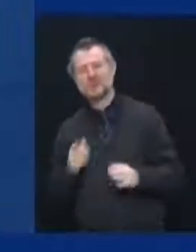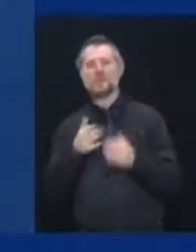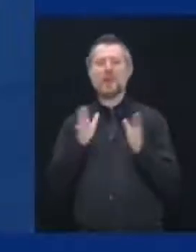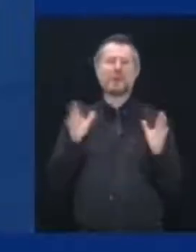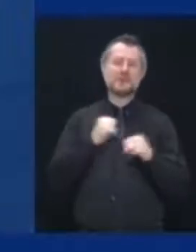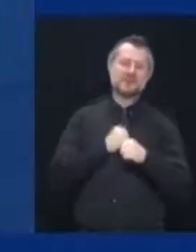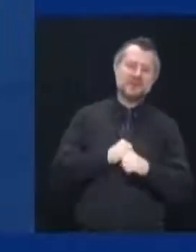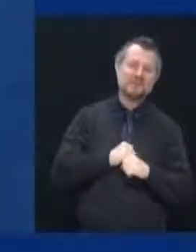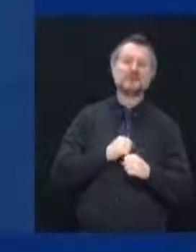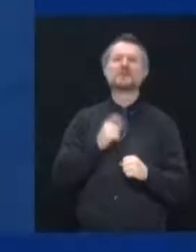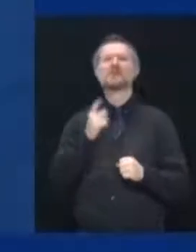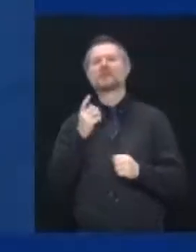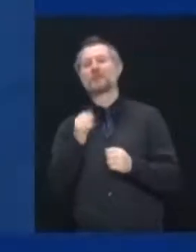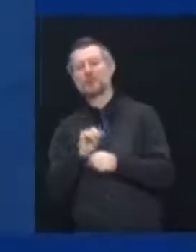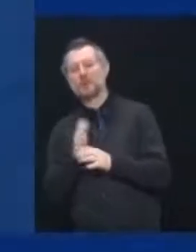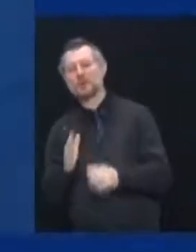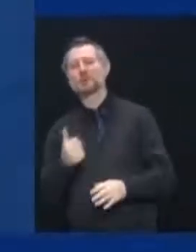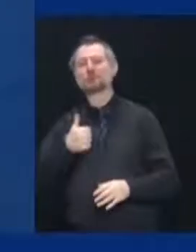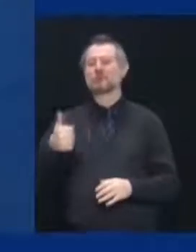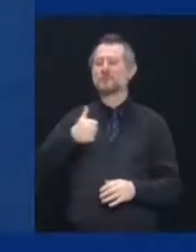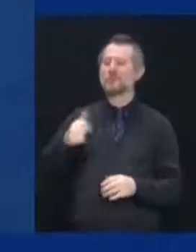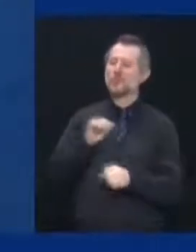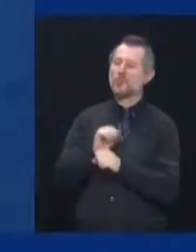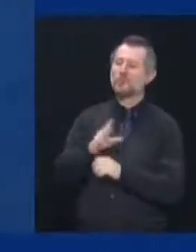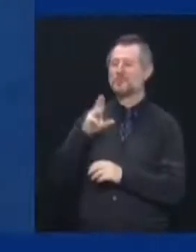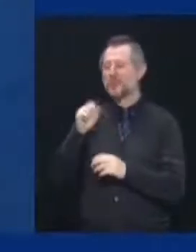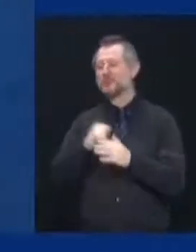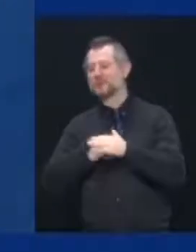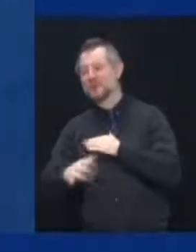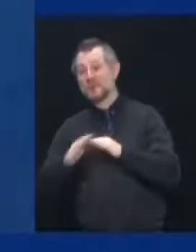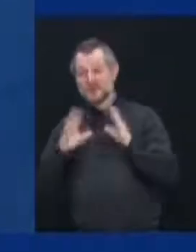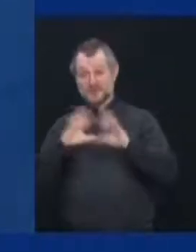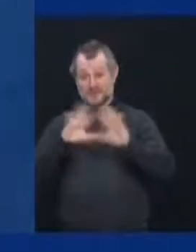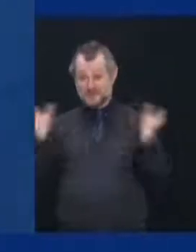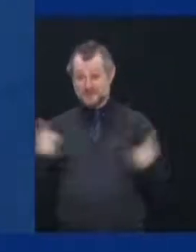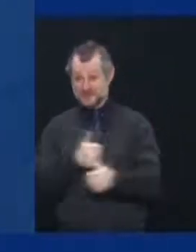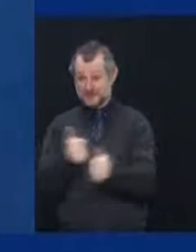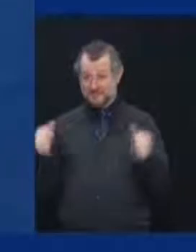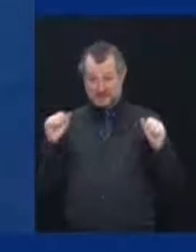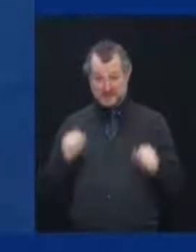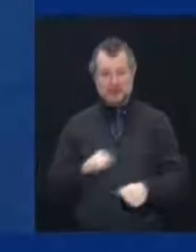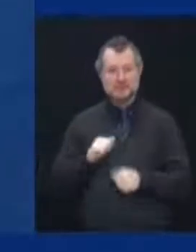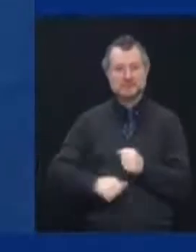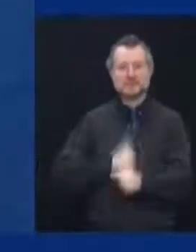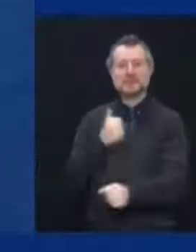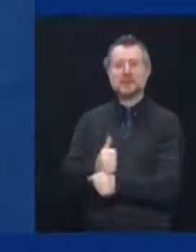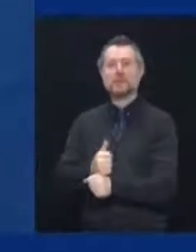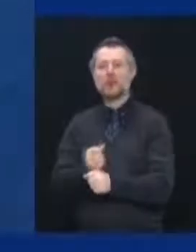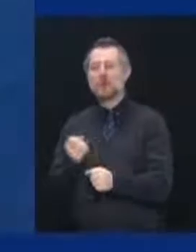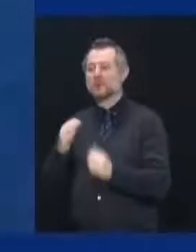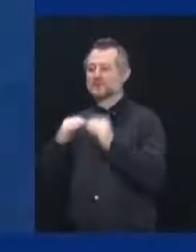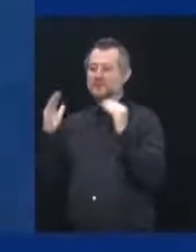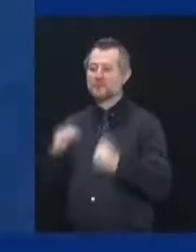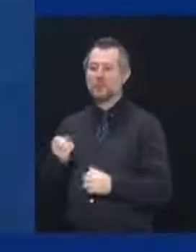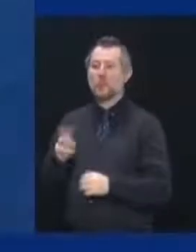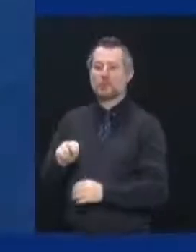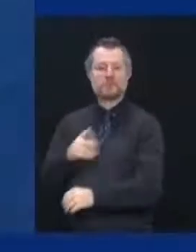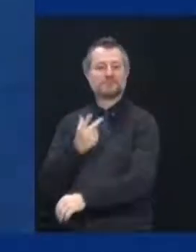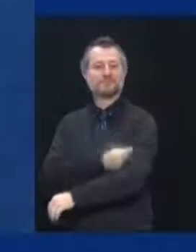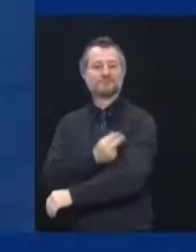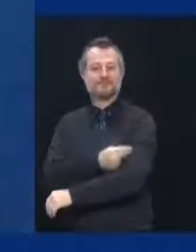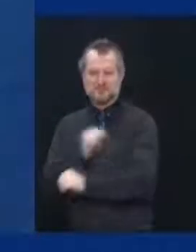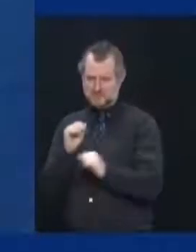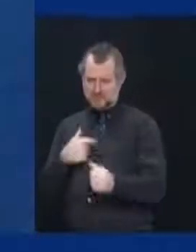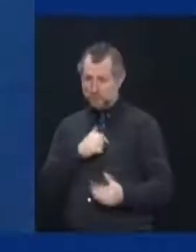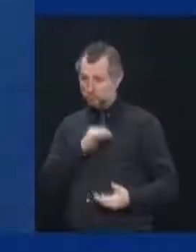public safety workers, transit workers, if you can self-administer, or if you can just take an allocation and bring